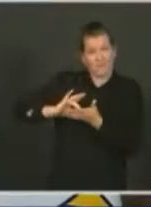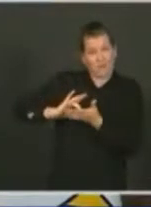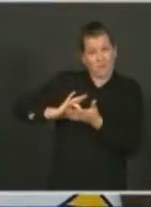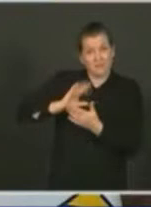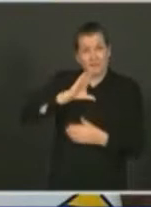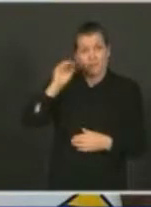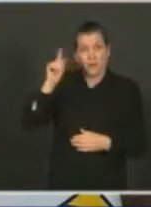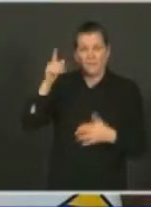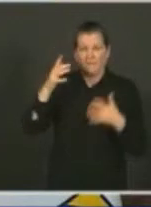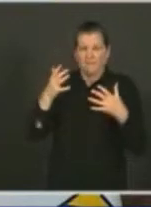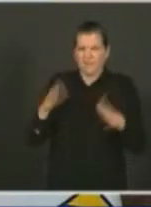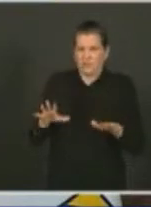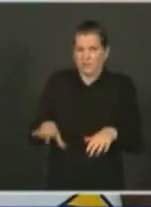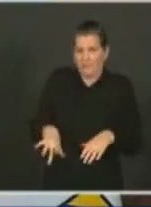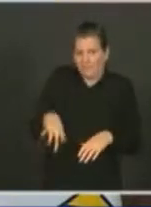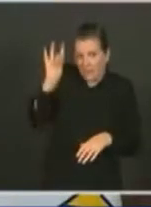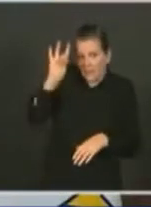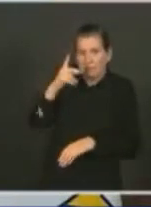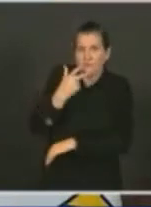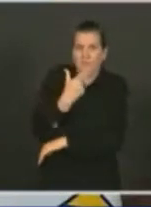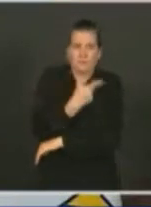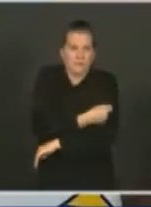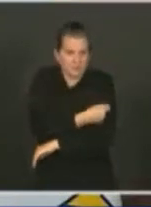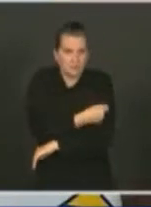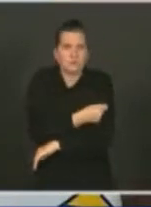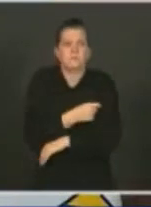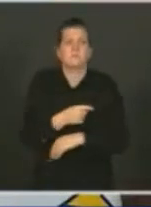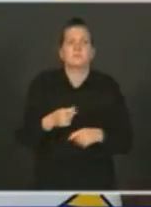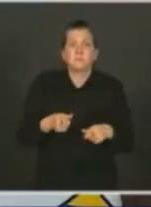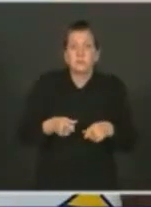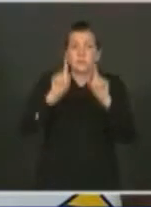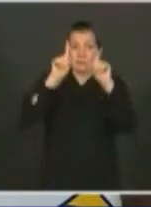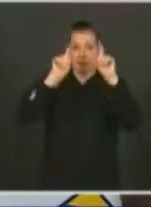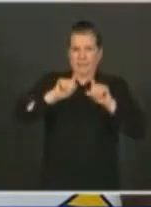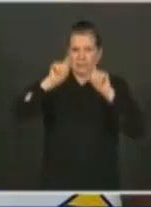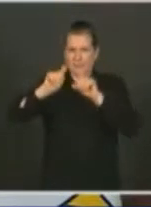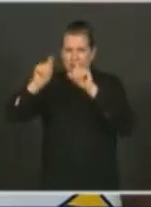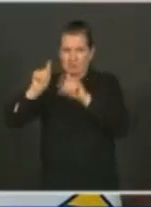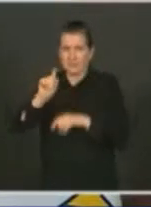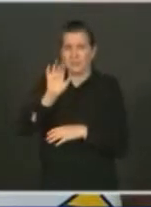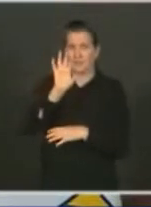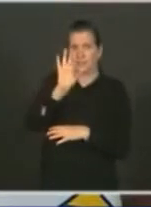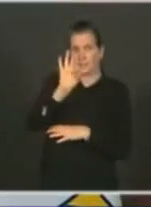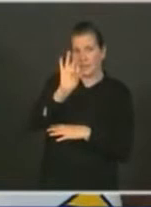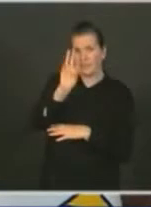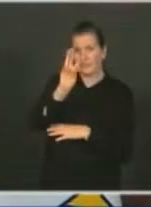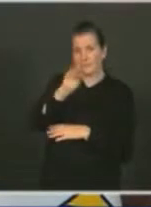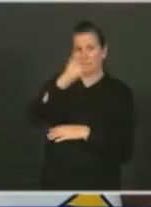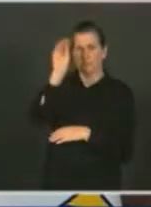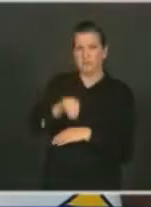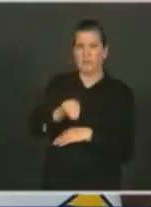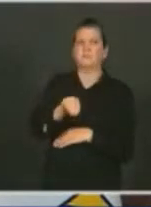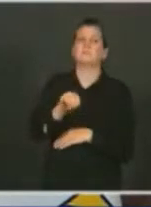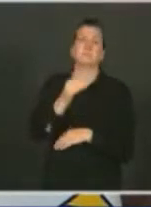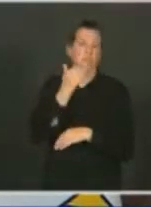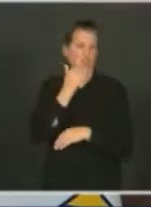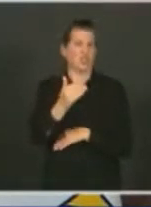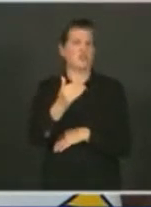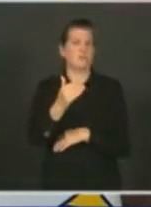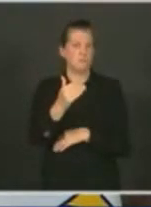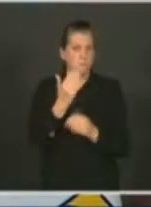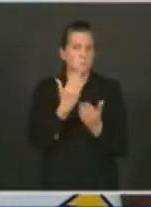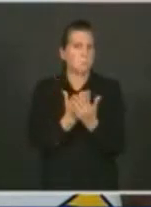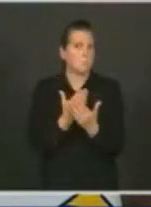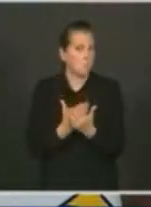effectiveness in their trials of that vaccine. And that rate of effectiveness is